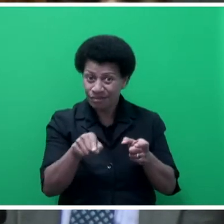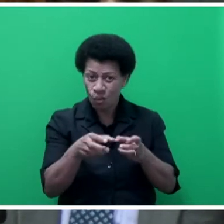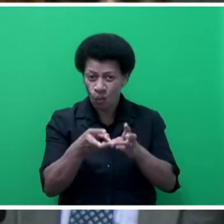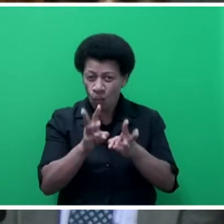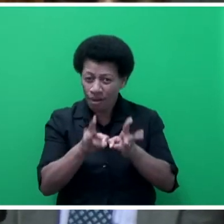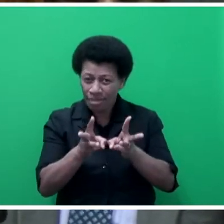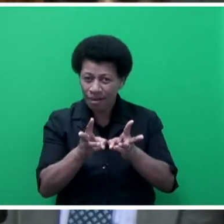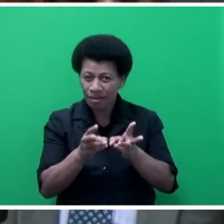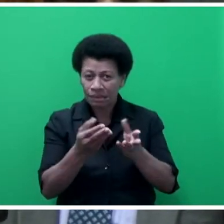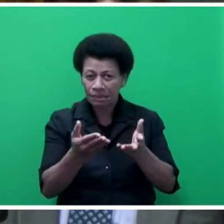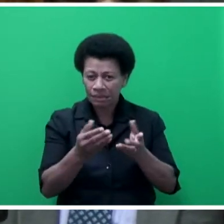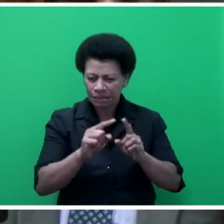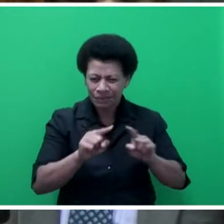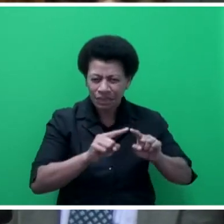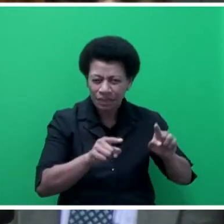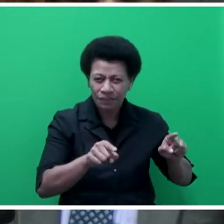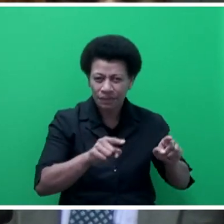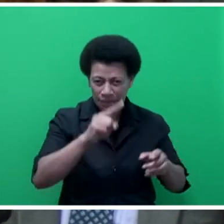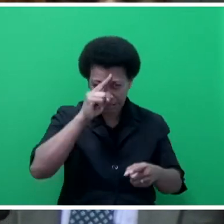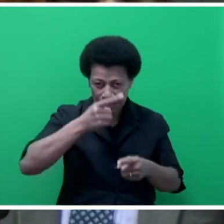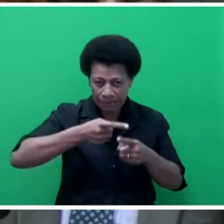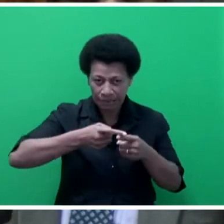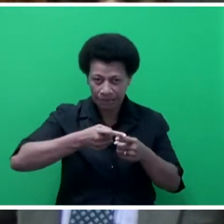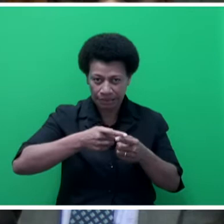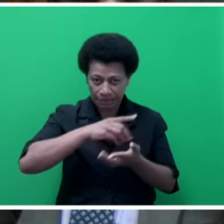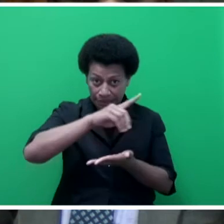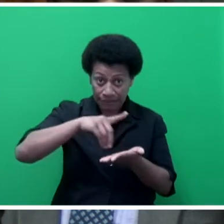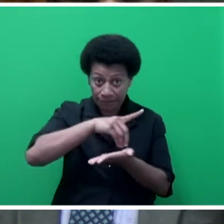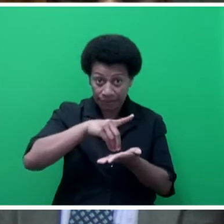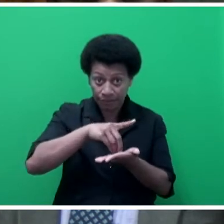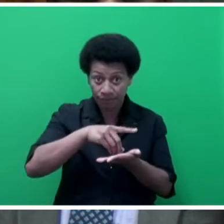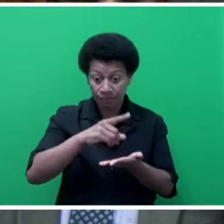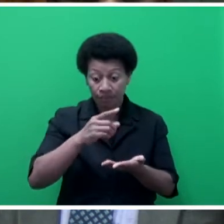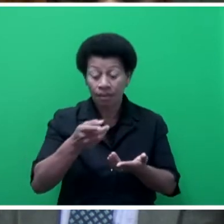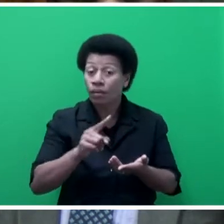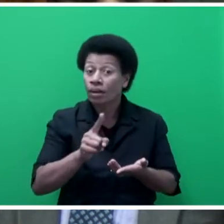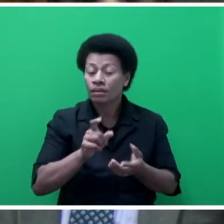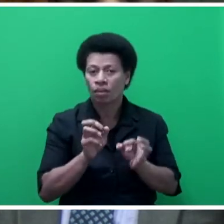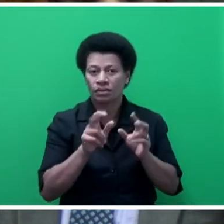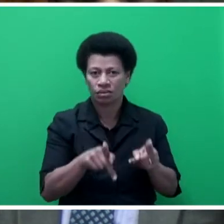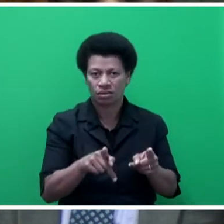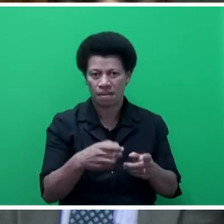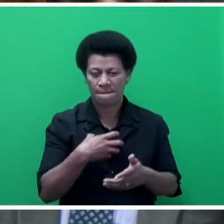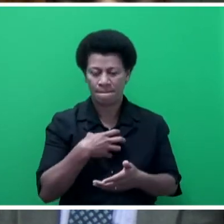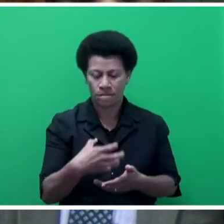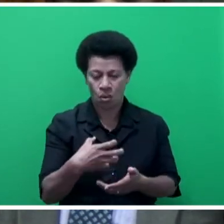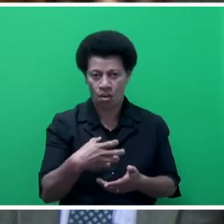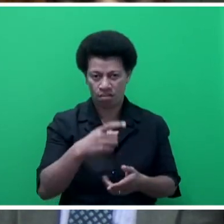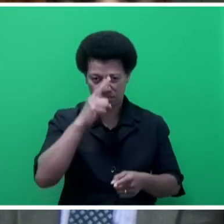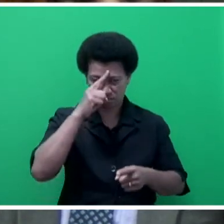several infectious diseases, and the extreme weather events may help create the opportunities for more clustered disease